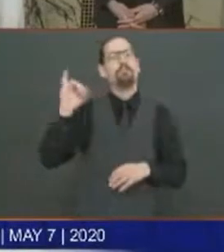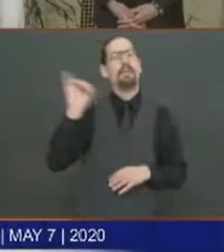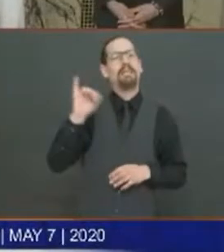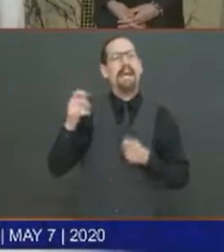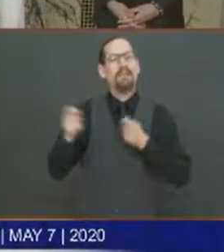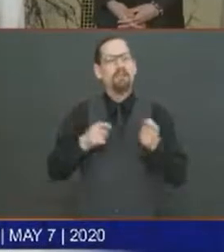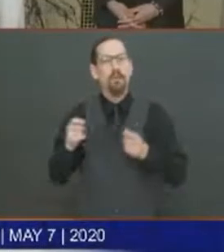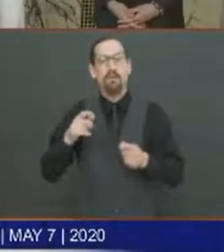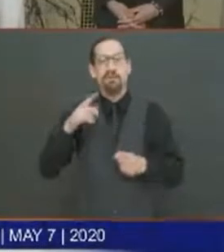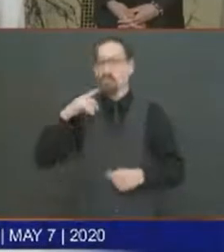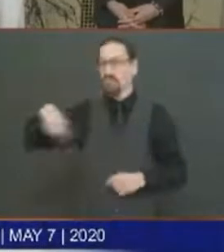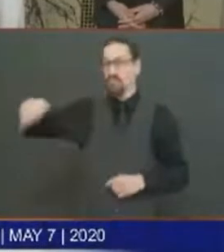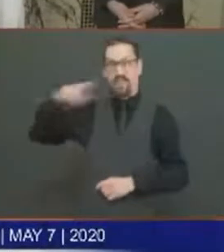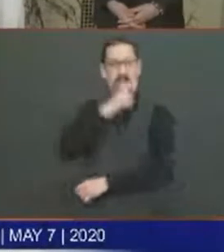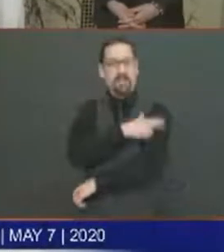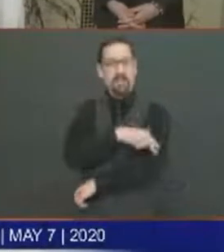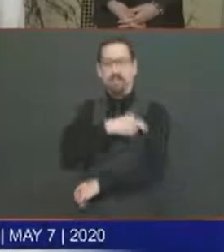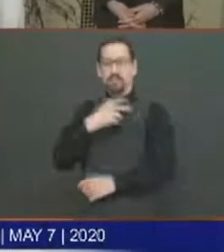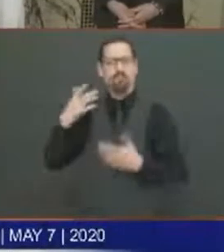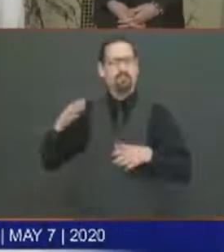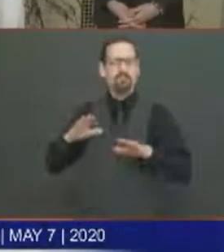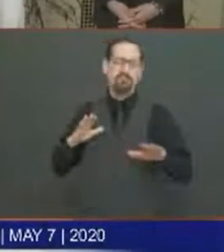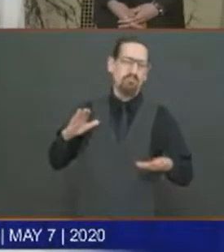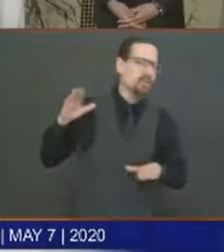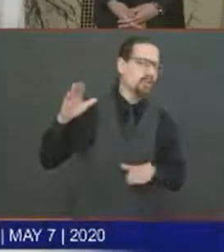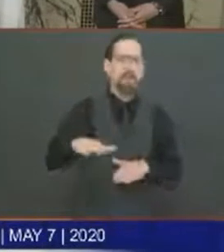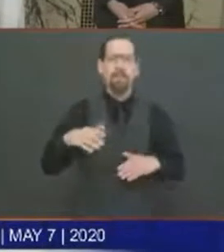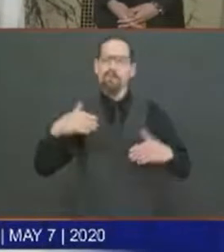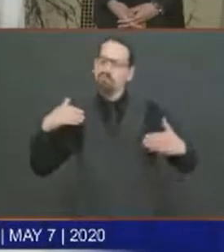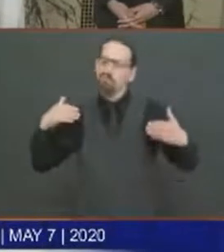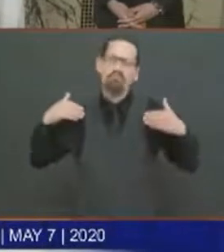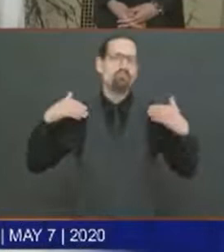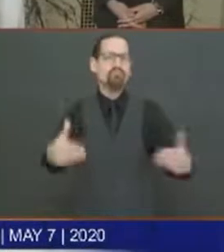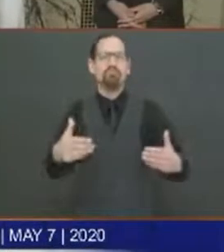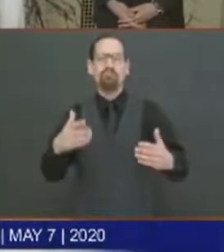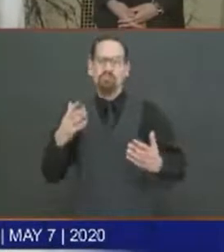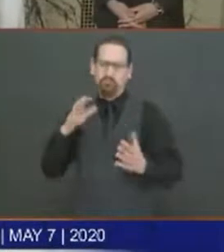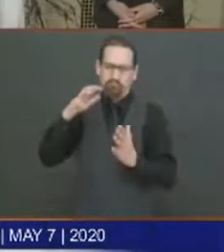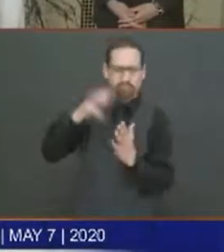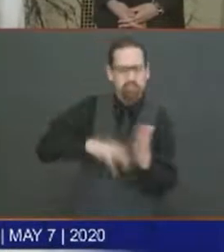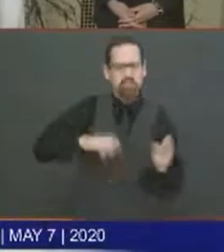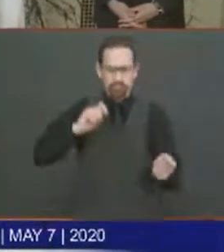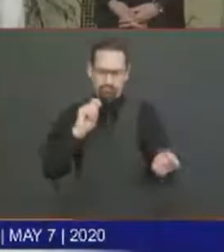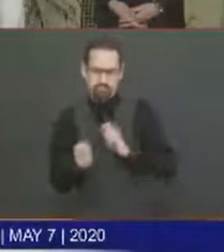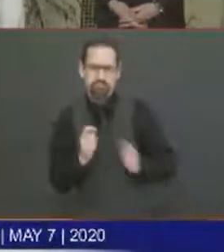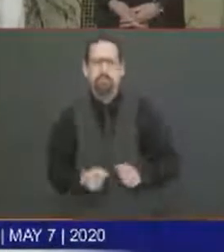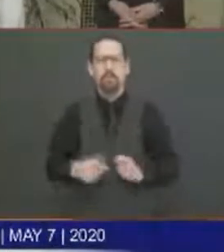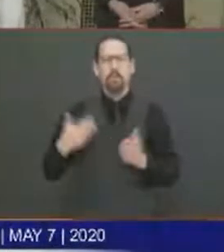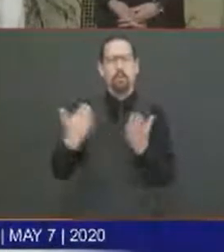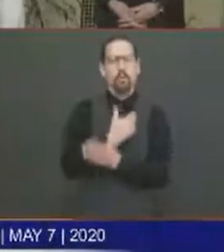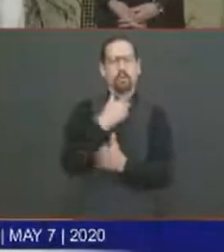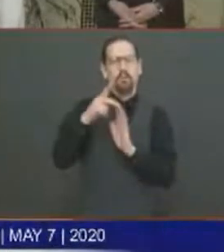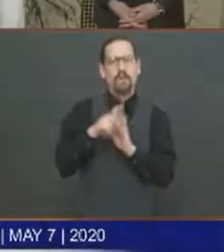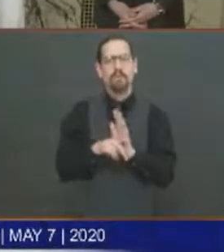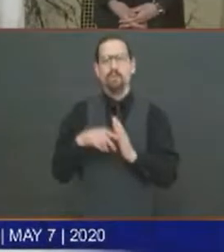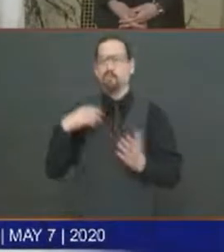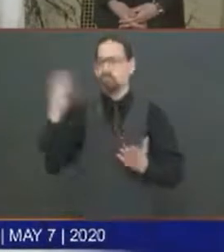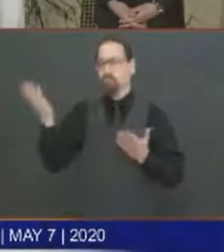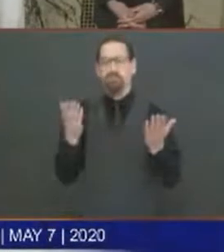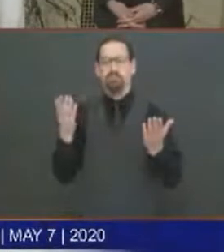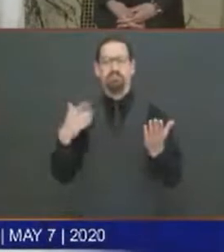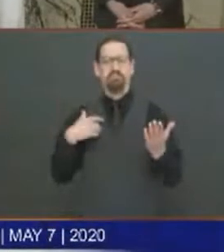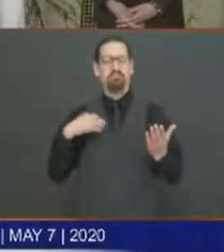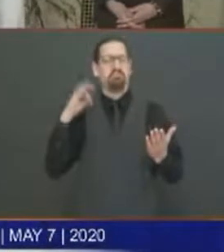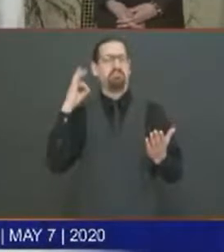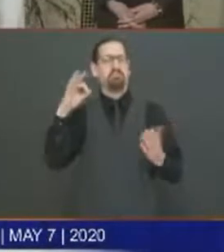they didn't think it were 100% safe to do so. All of the plans have been approved after a thorough vetting